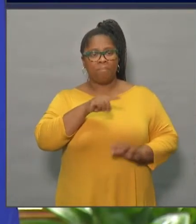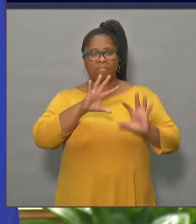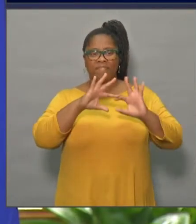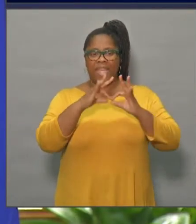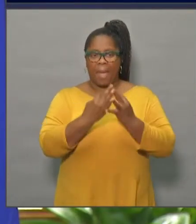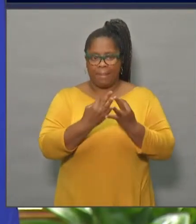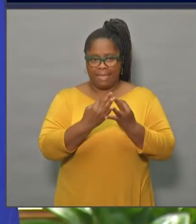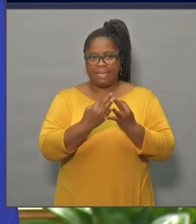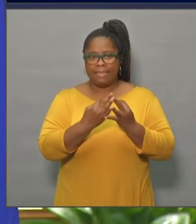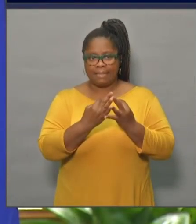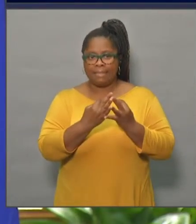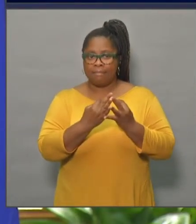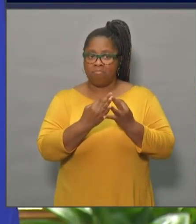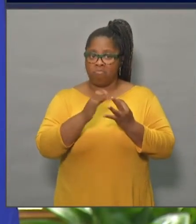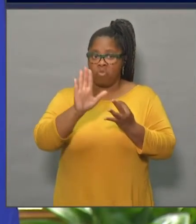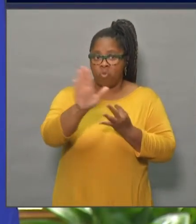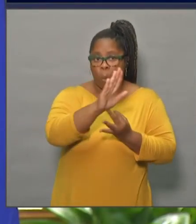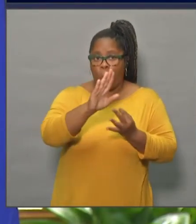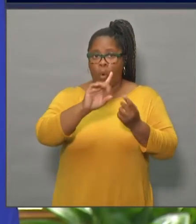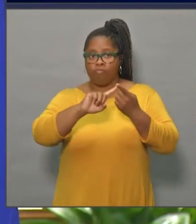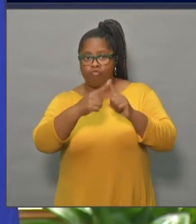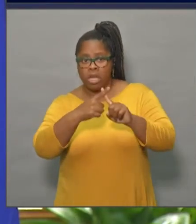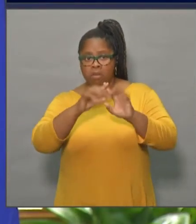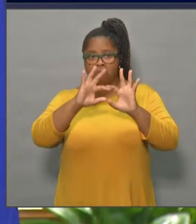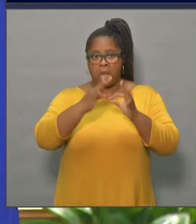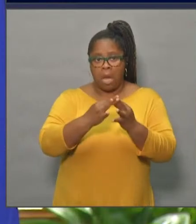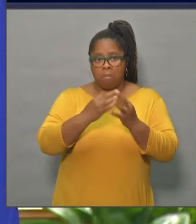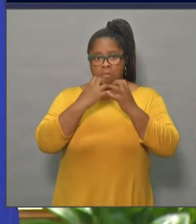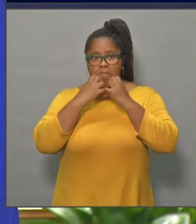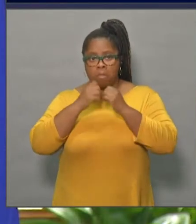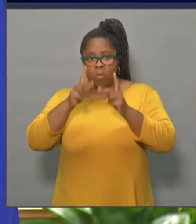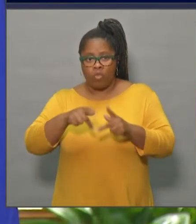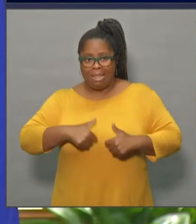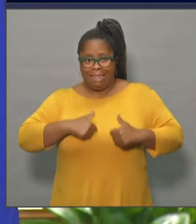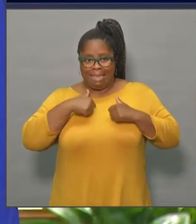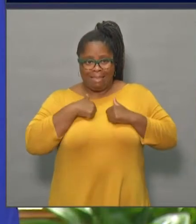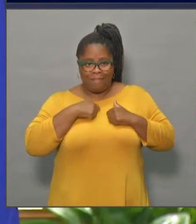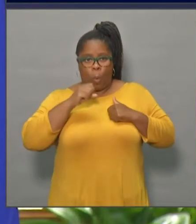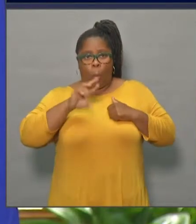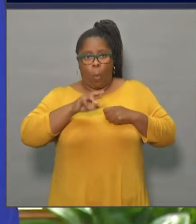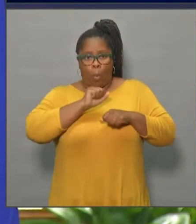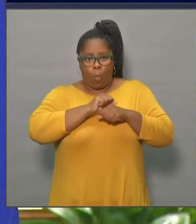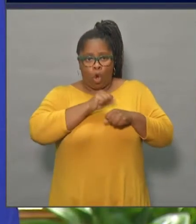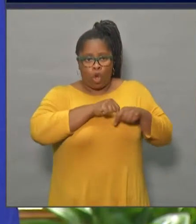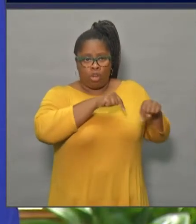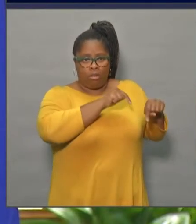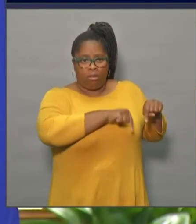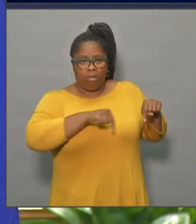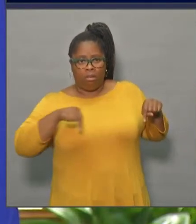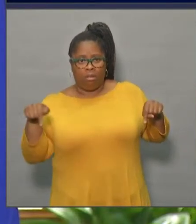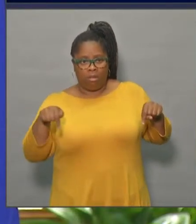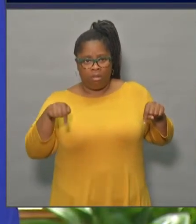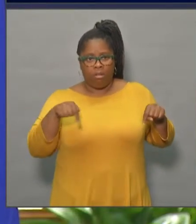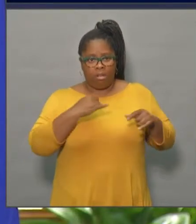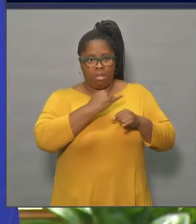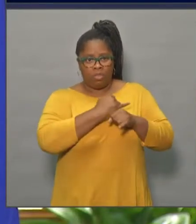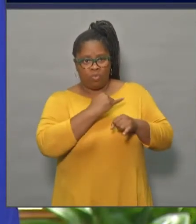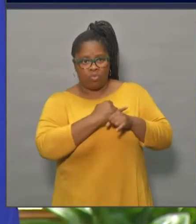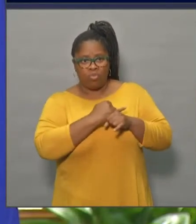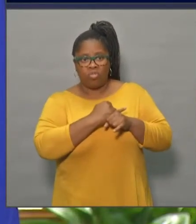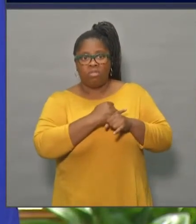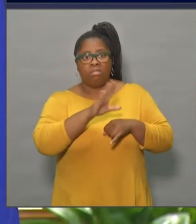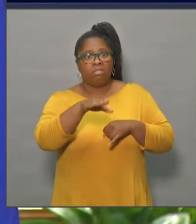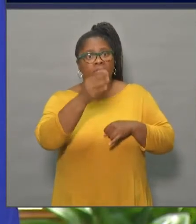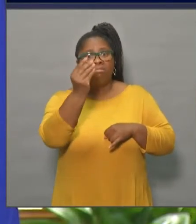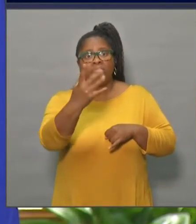are residing in our nursing facilities and who are working in our nursing facilities, please know that we're working as hard